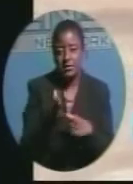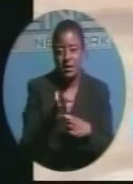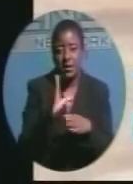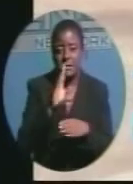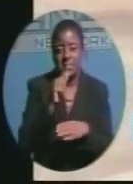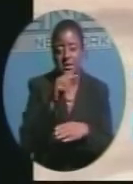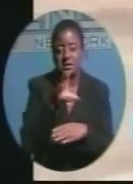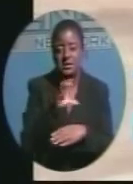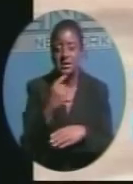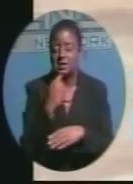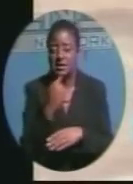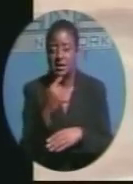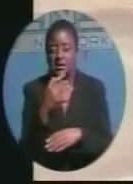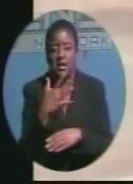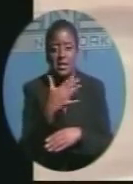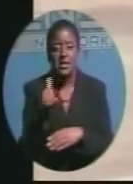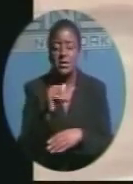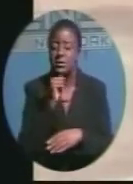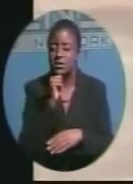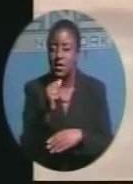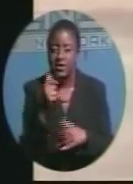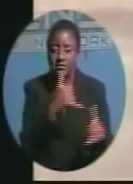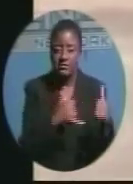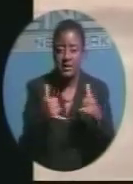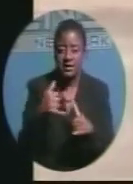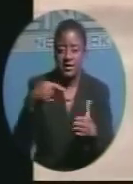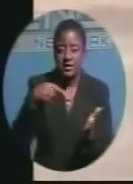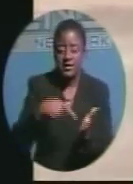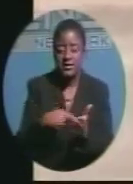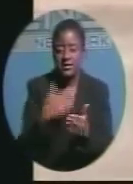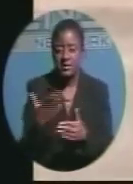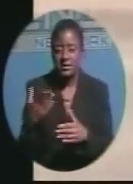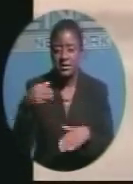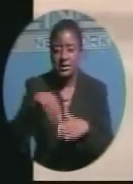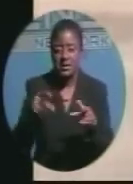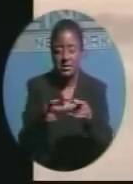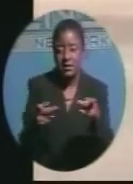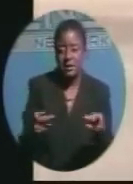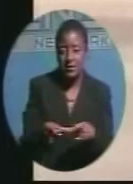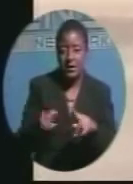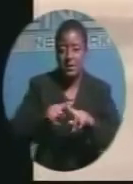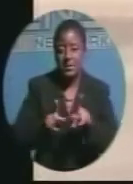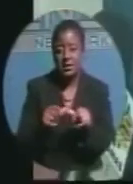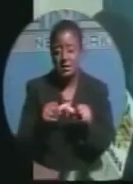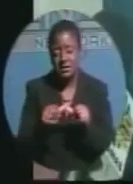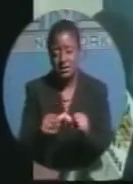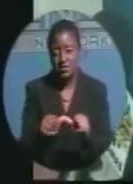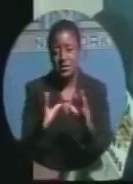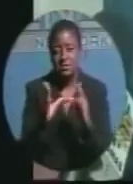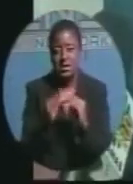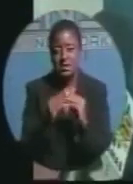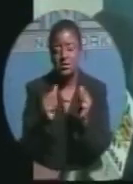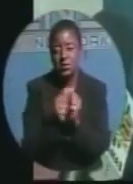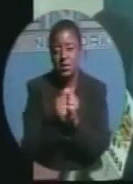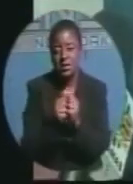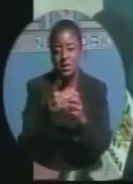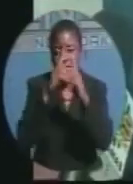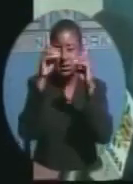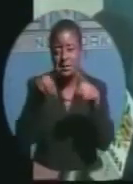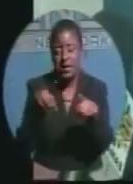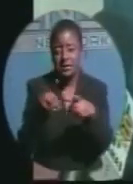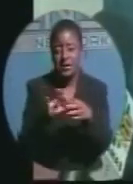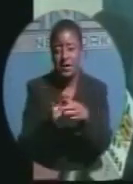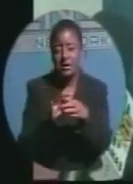this is a matter that they won't fight in the public, but said that meetings are ongoing with the Department of Labor. We are right now in the